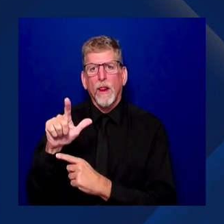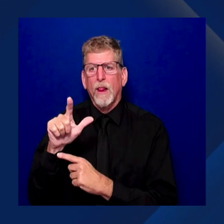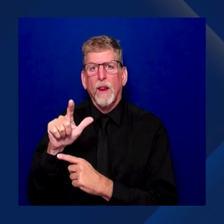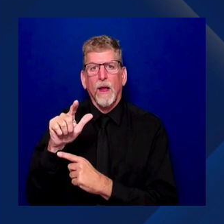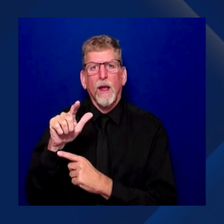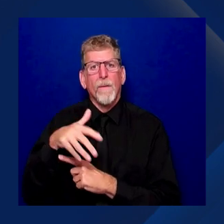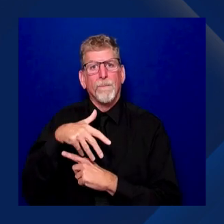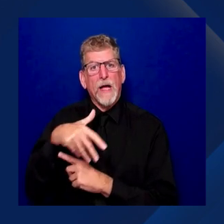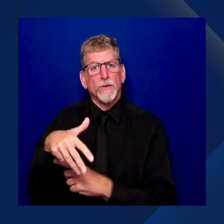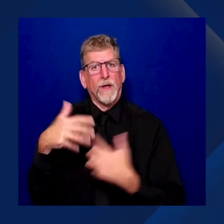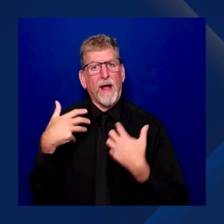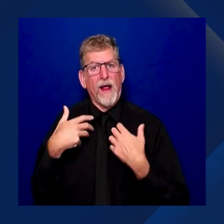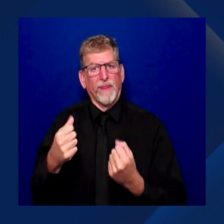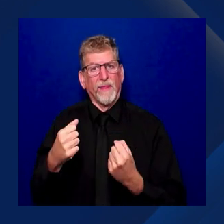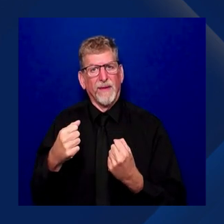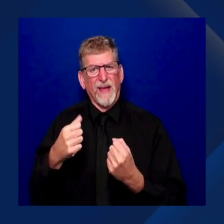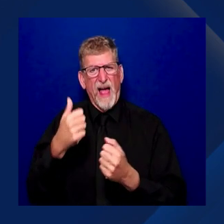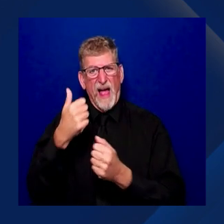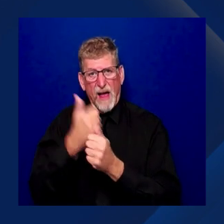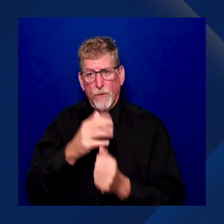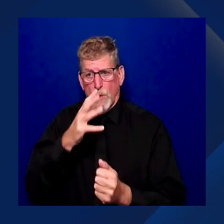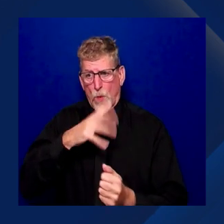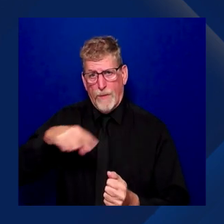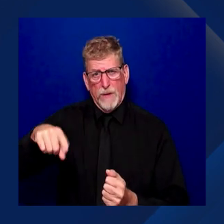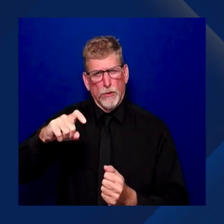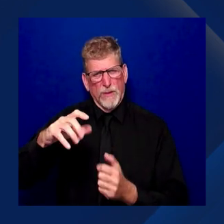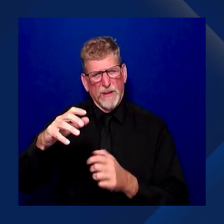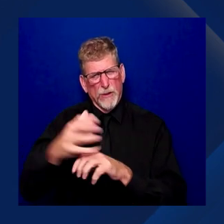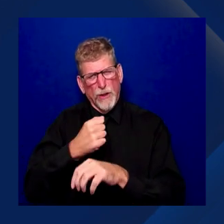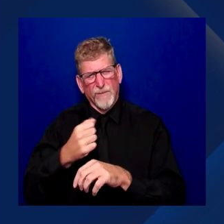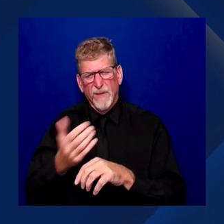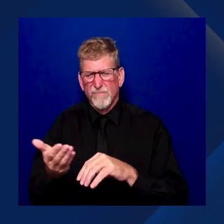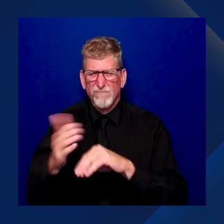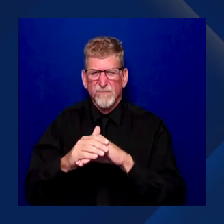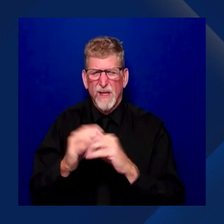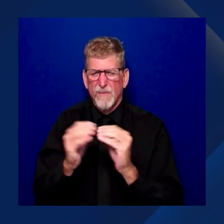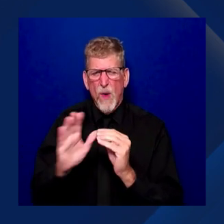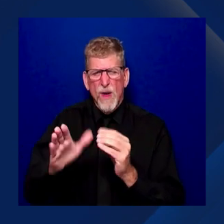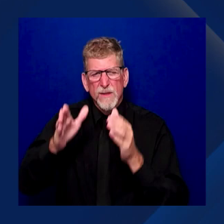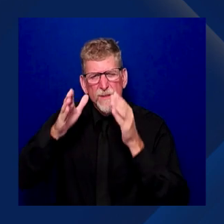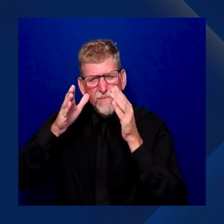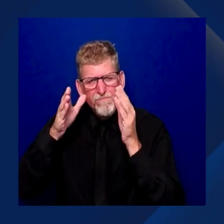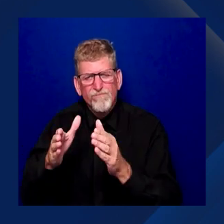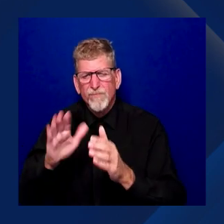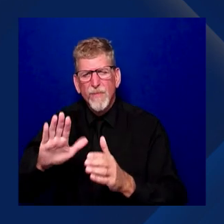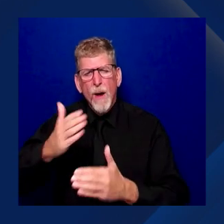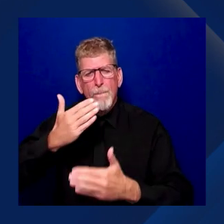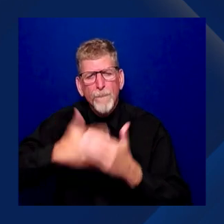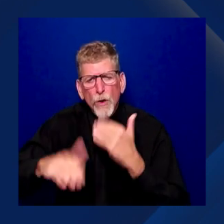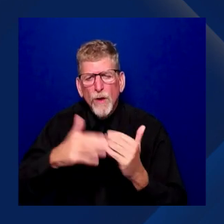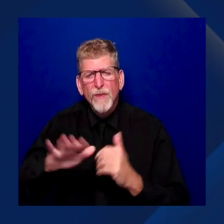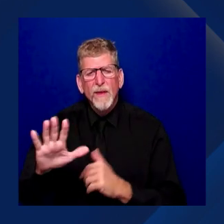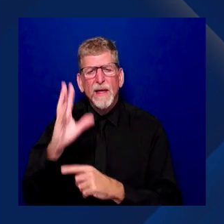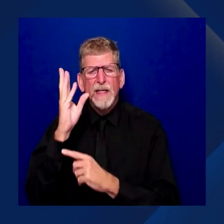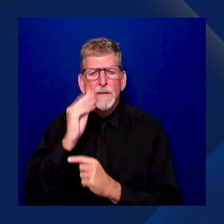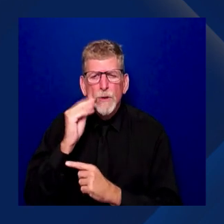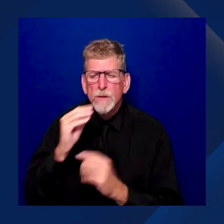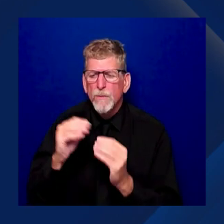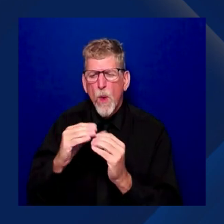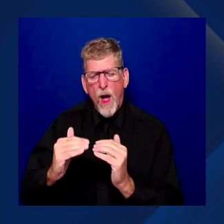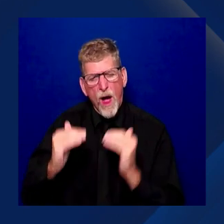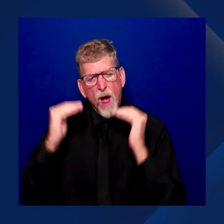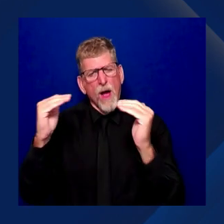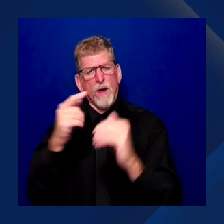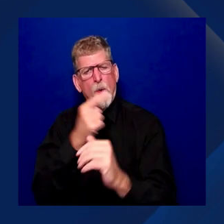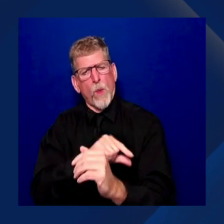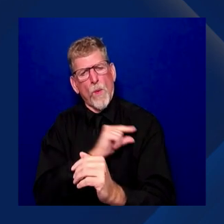individuality, hears them, and prioritizes their needs. Receiving this type of high-quality, customized care saves lives, supports the